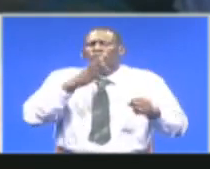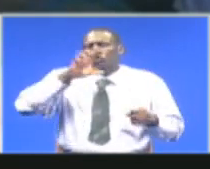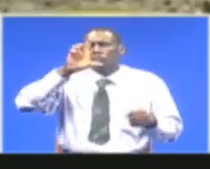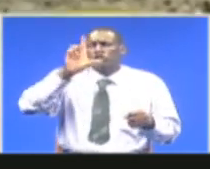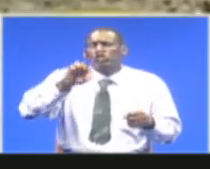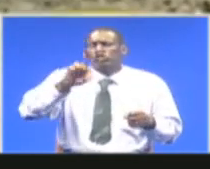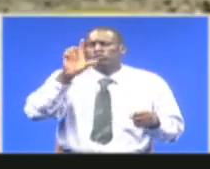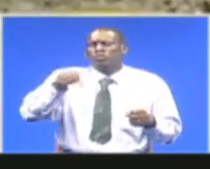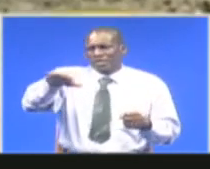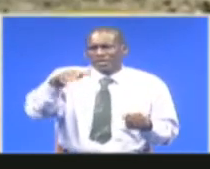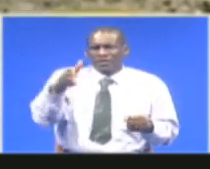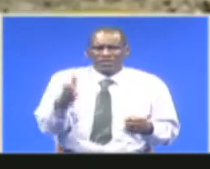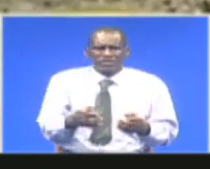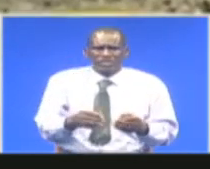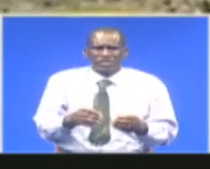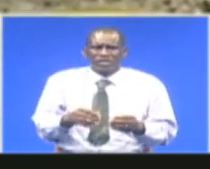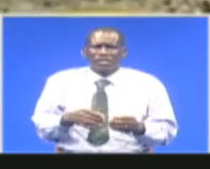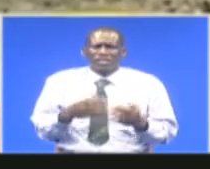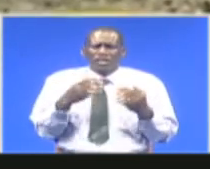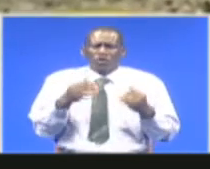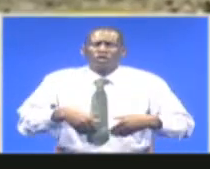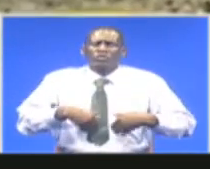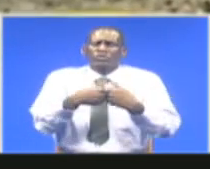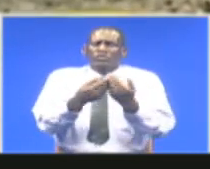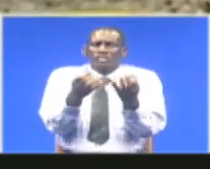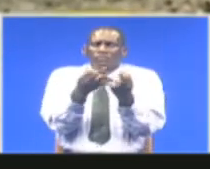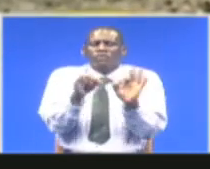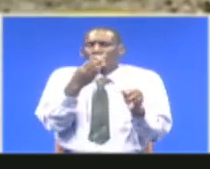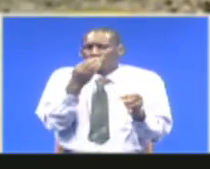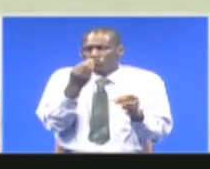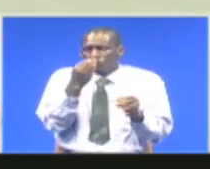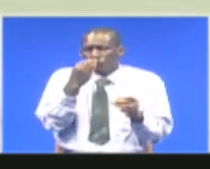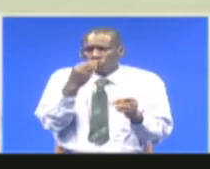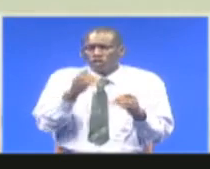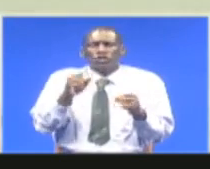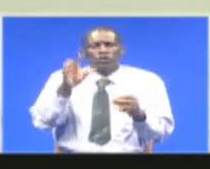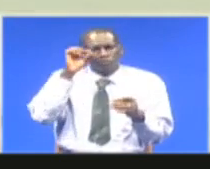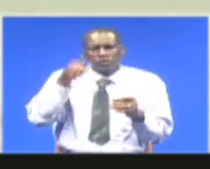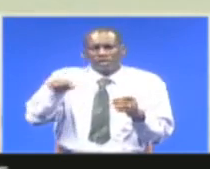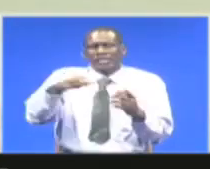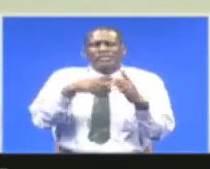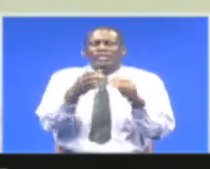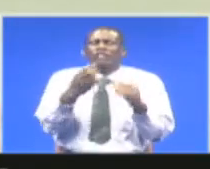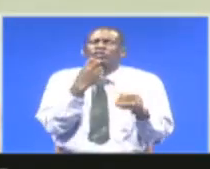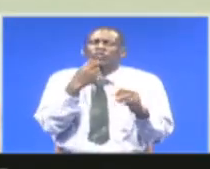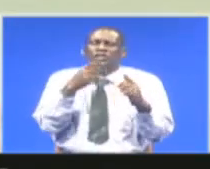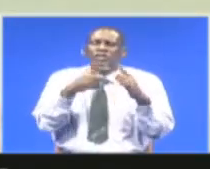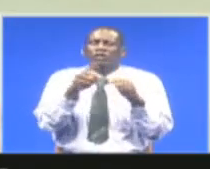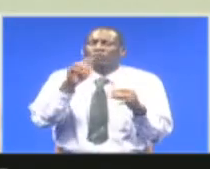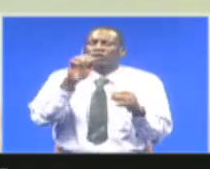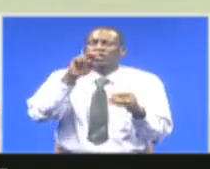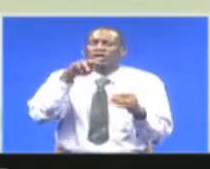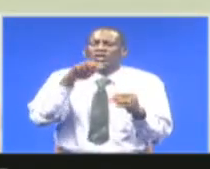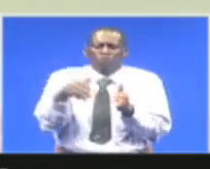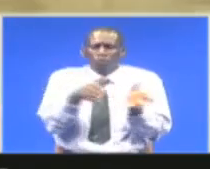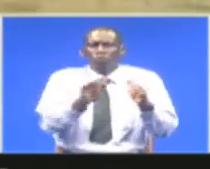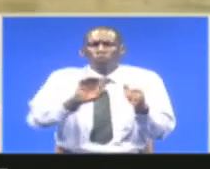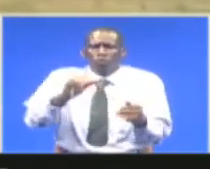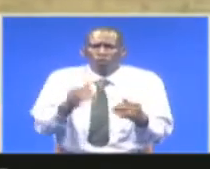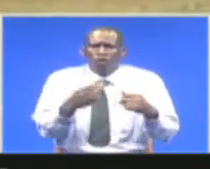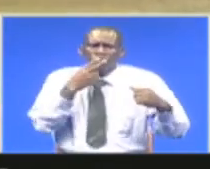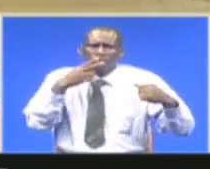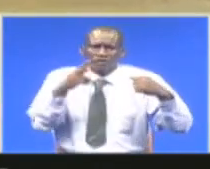ikashuka kidogo. Distribution of relief food at the Coast region kicks off Tuesday, starting in Tana River County. 700 bags of relief